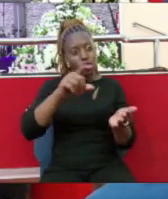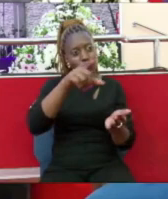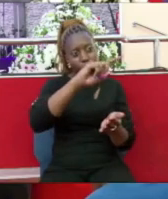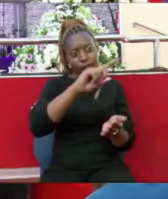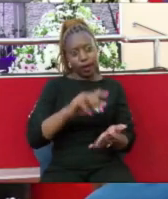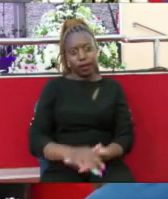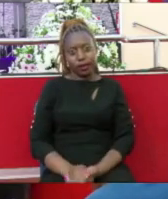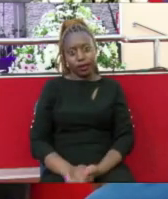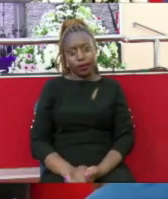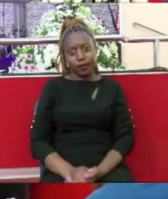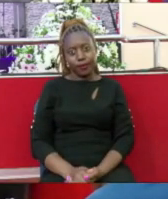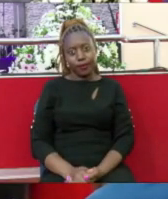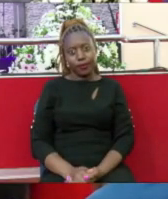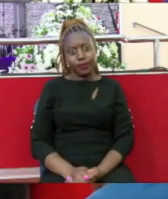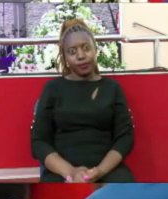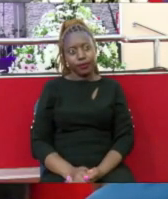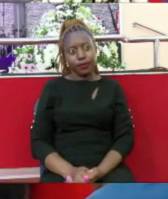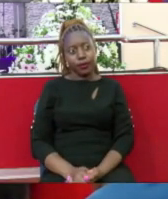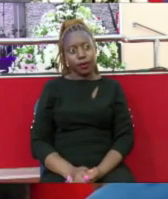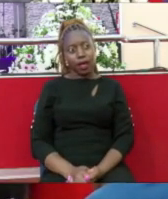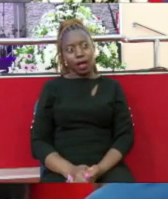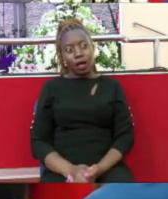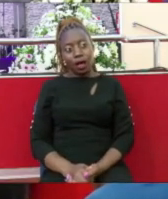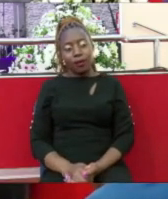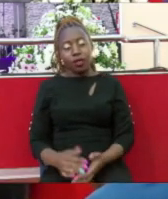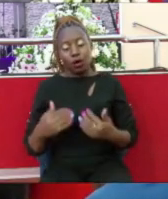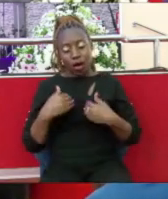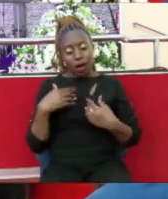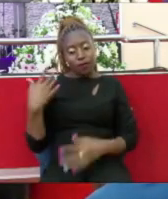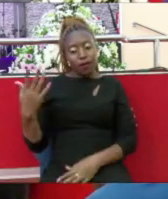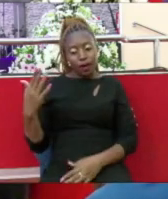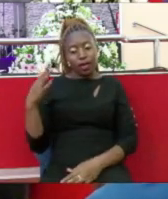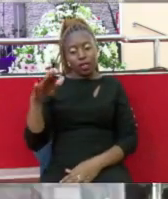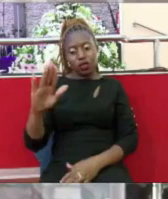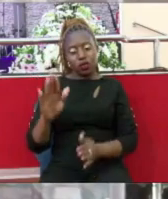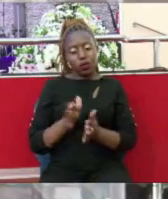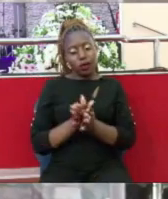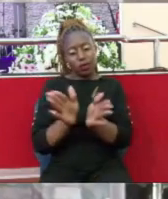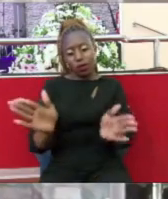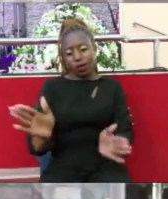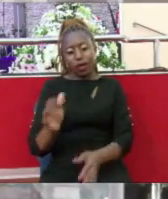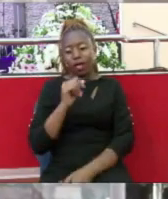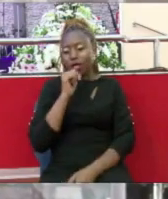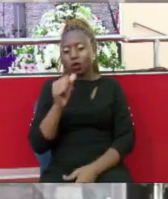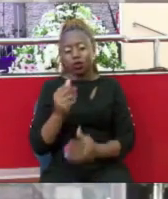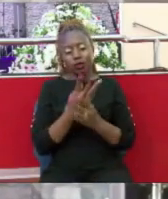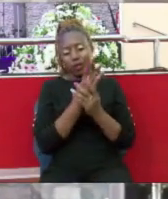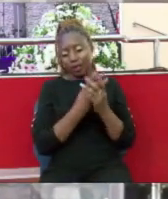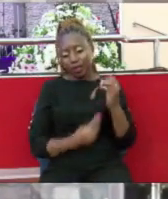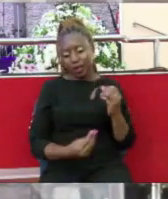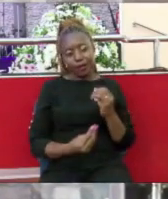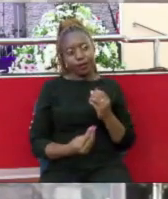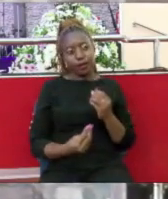wa ujumlishaji. Keep your hands open. Kwamba weka mikono yako imefunguka. Don't be discouraged. Kwamba usivunjike moyo. We have